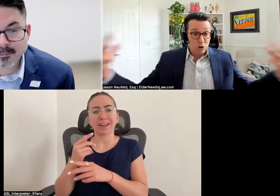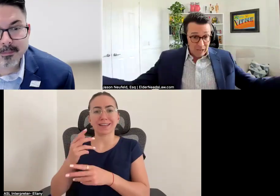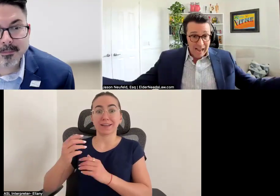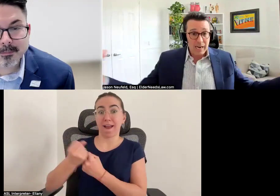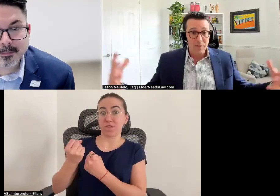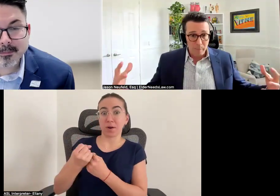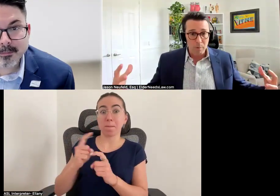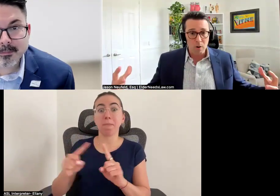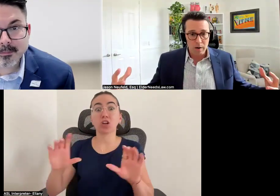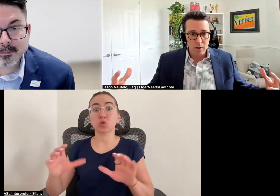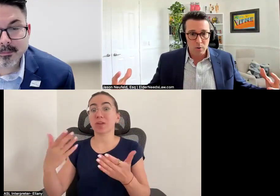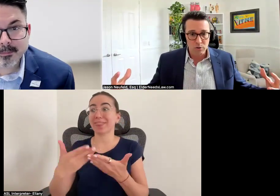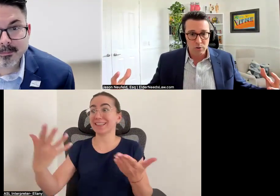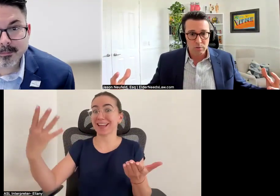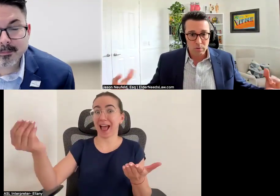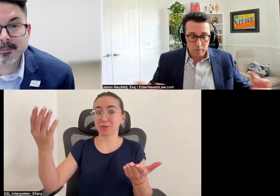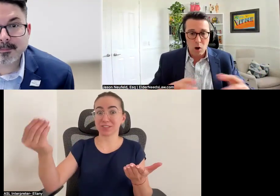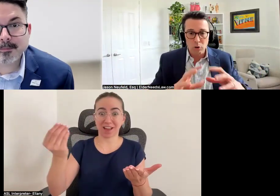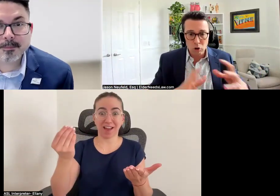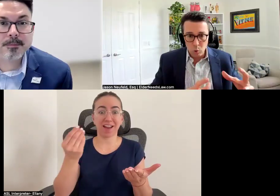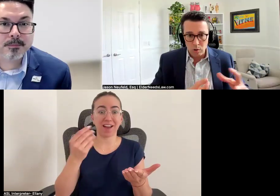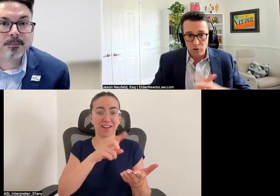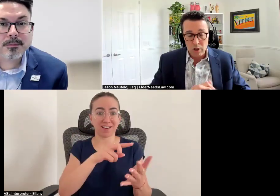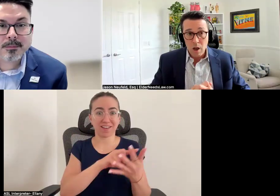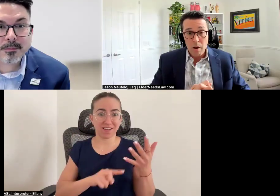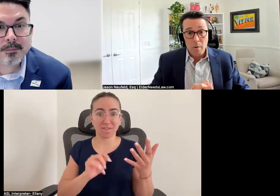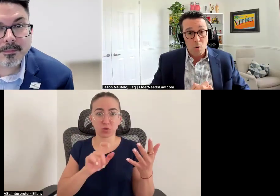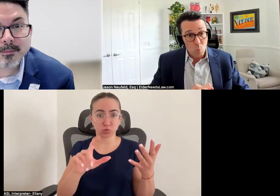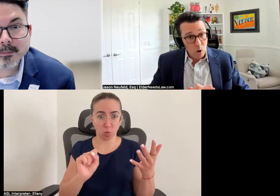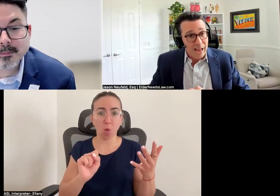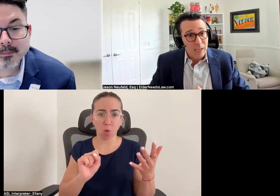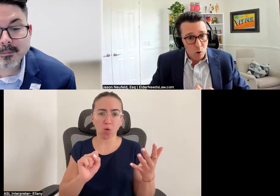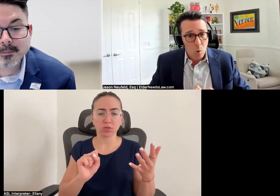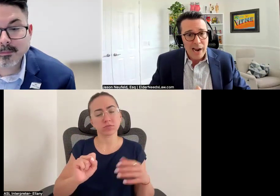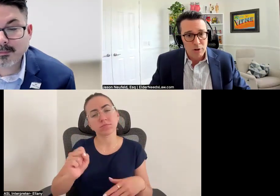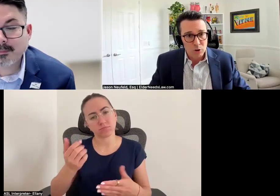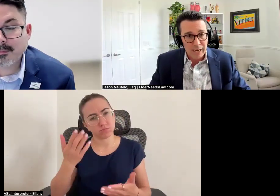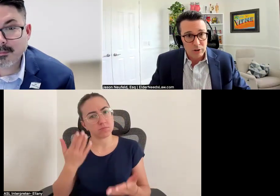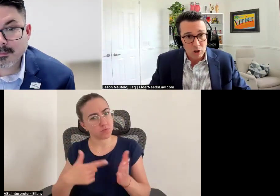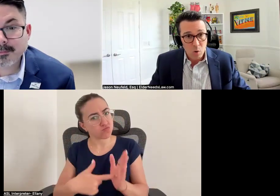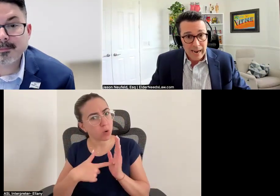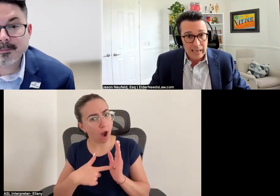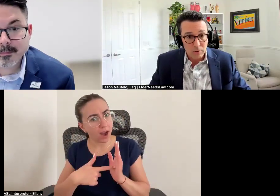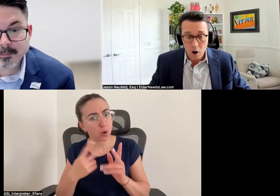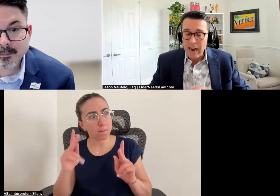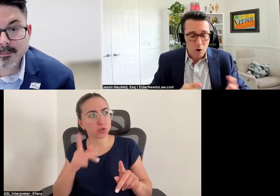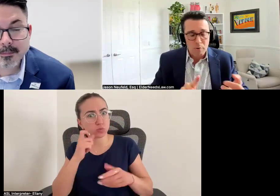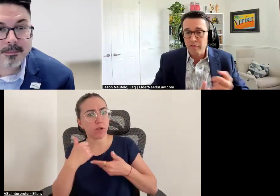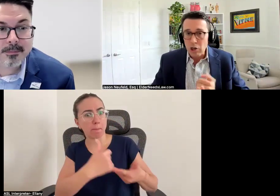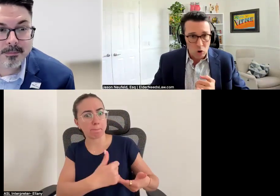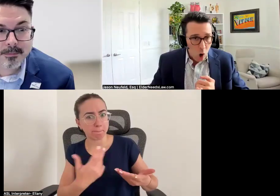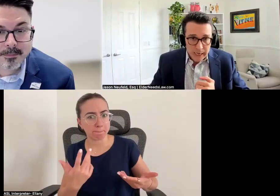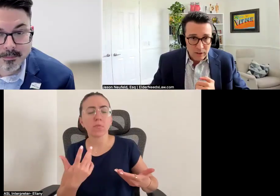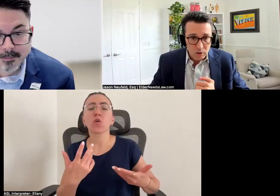things outside of the bubble of those tools will likely require those things. So there